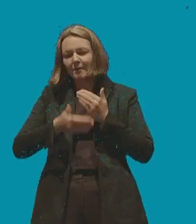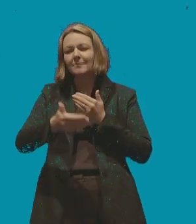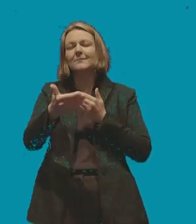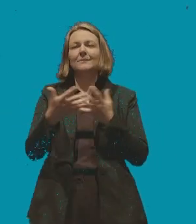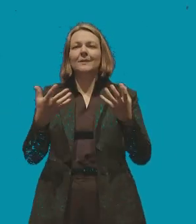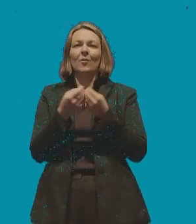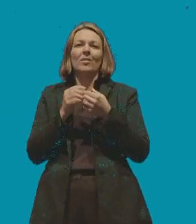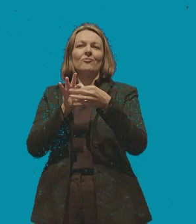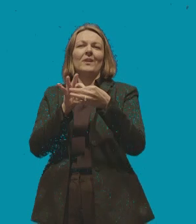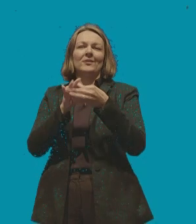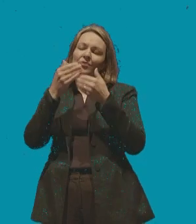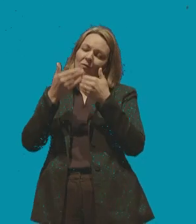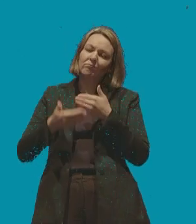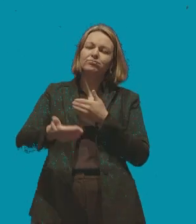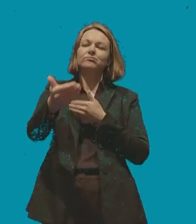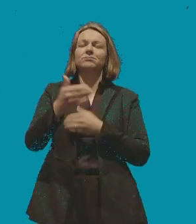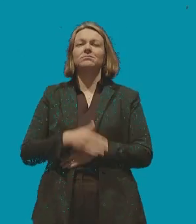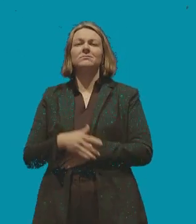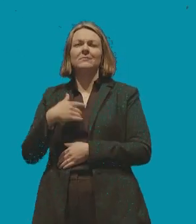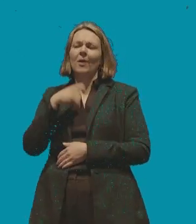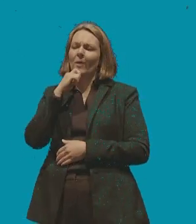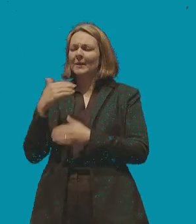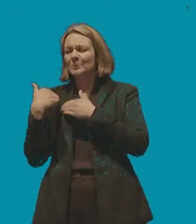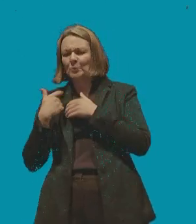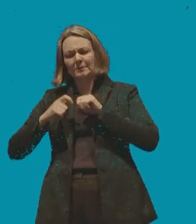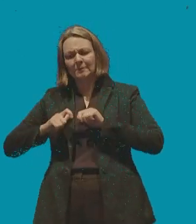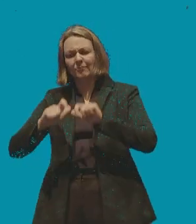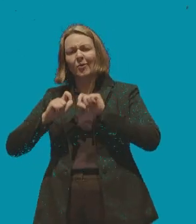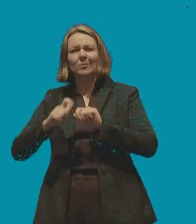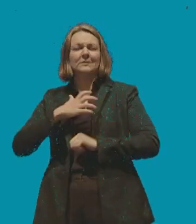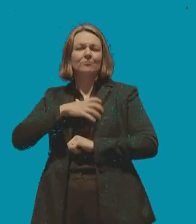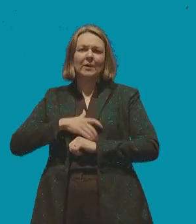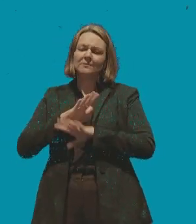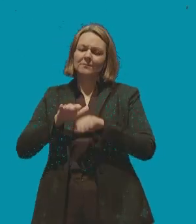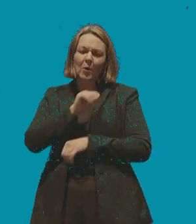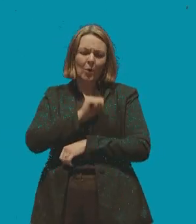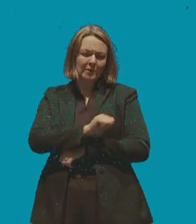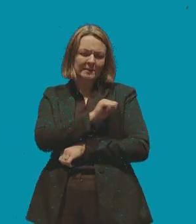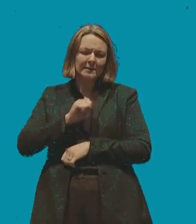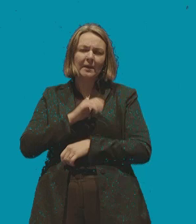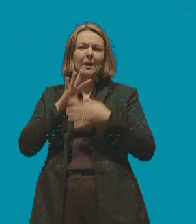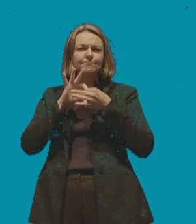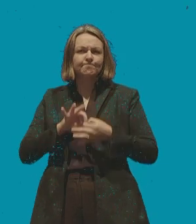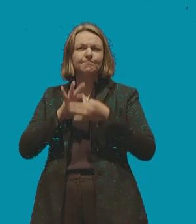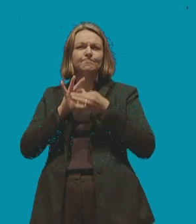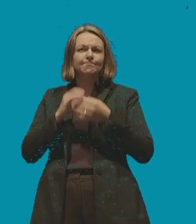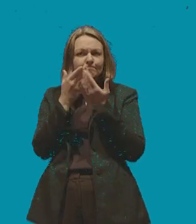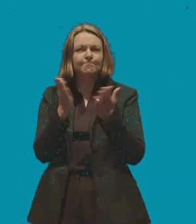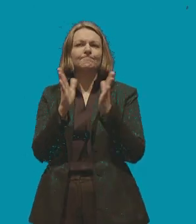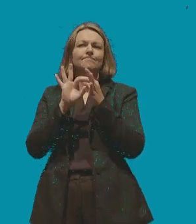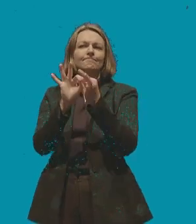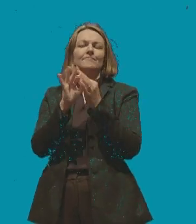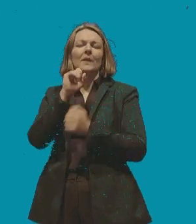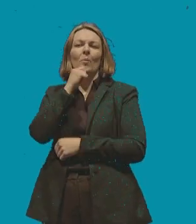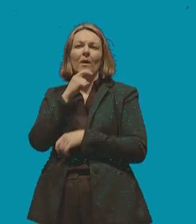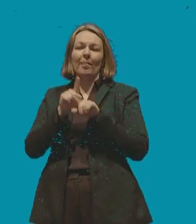relationship between us. I will carry out my duties as President with honesty and integrity, and as this great union